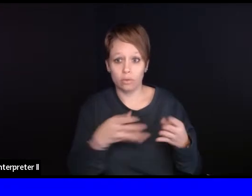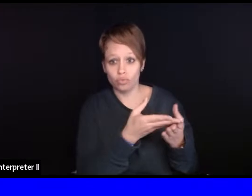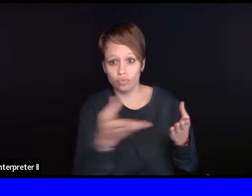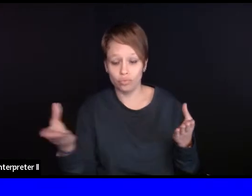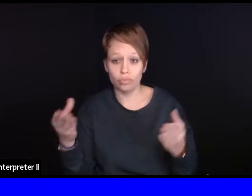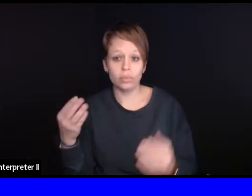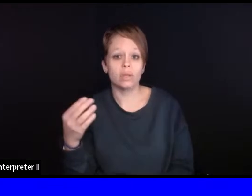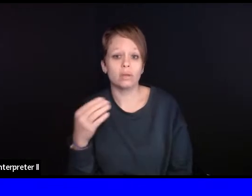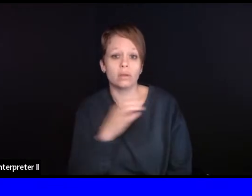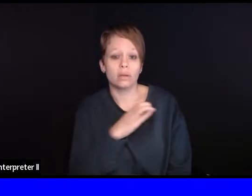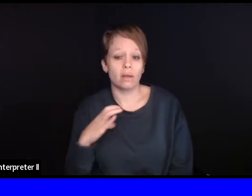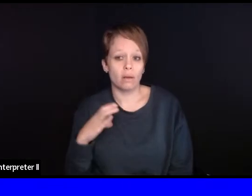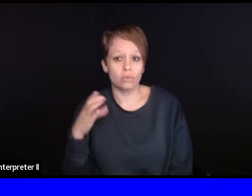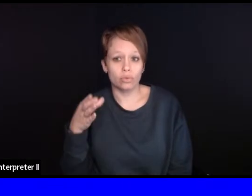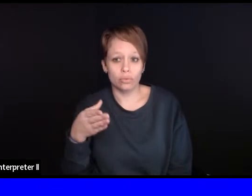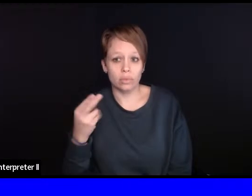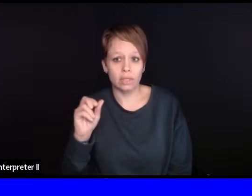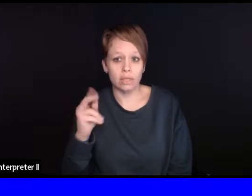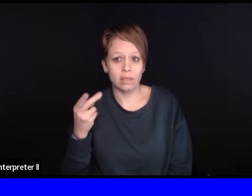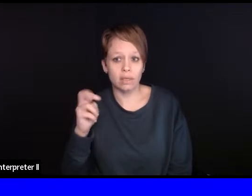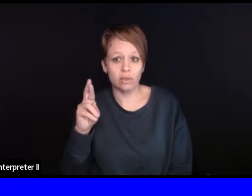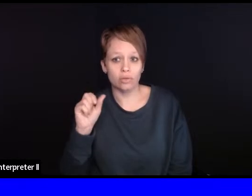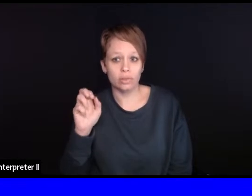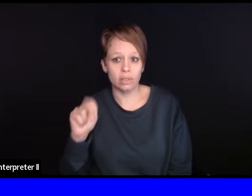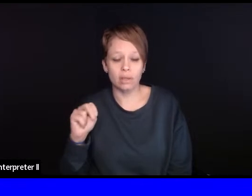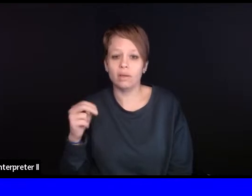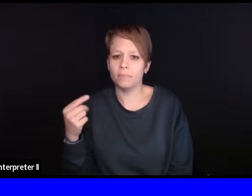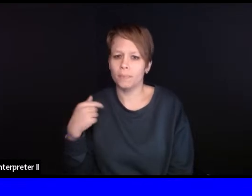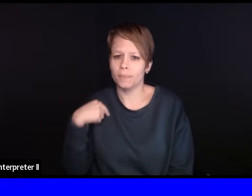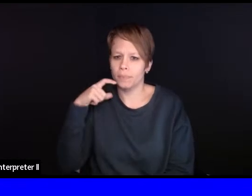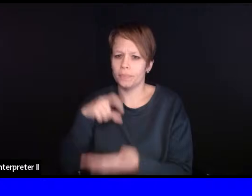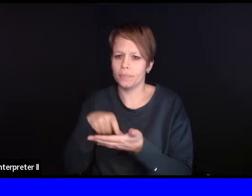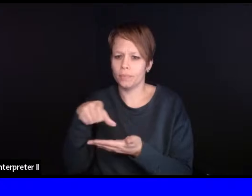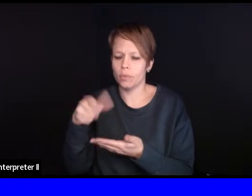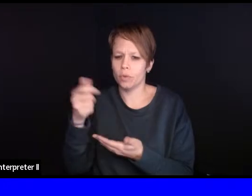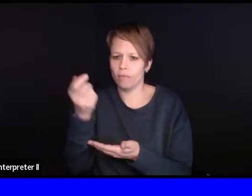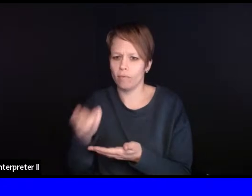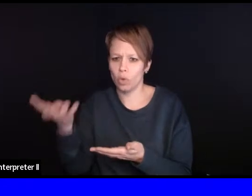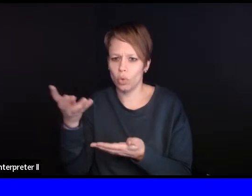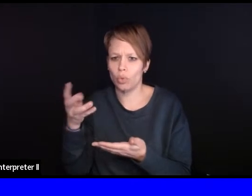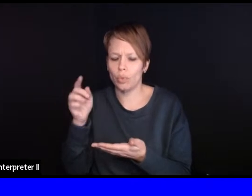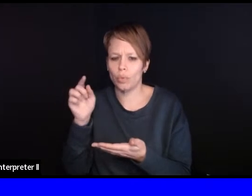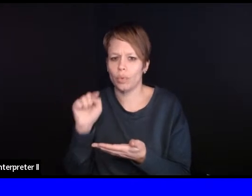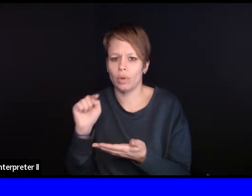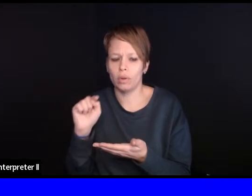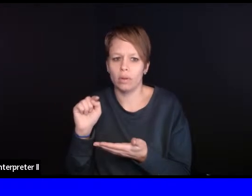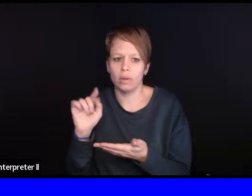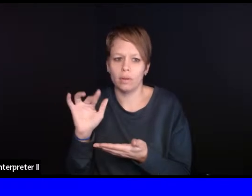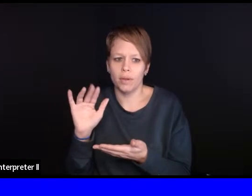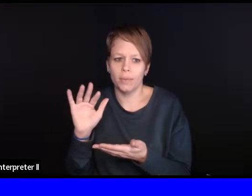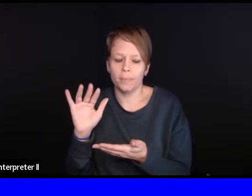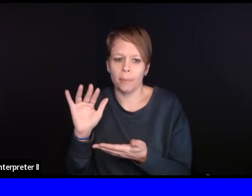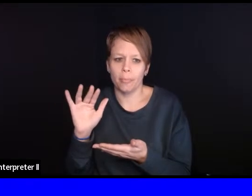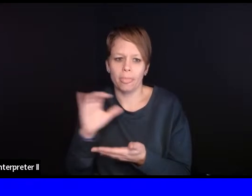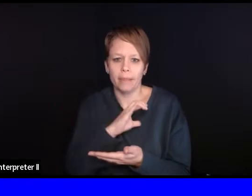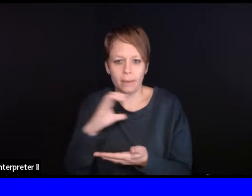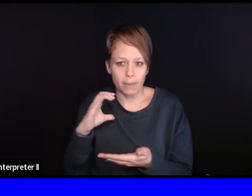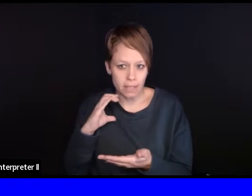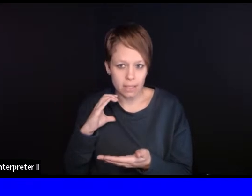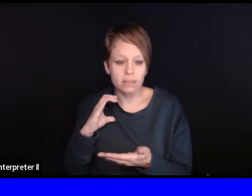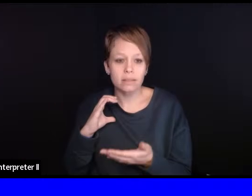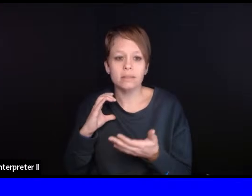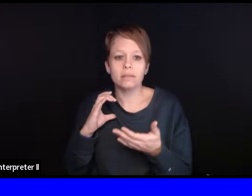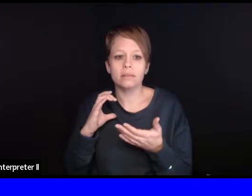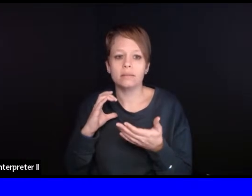Councilmember Henderson. Mr. Chairman, I noted that there were a couple of committees where it